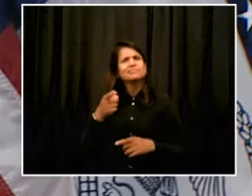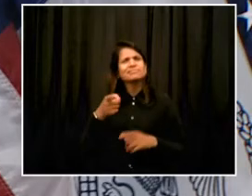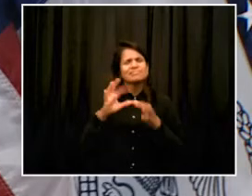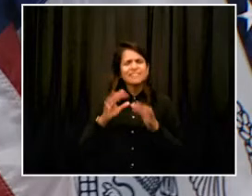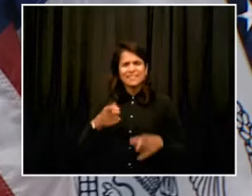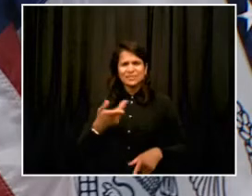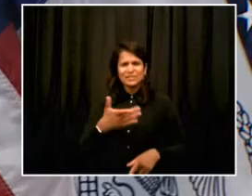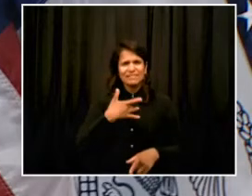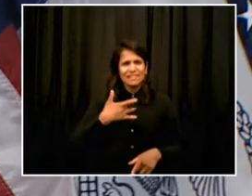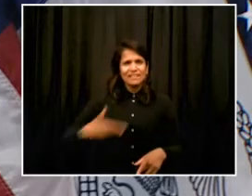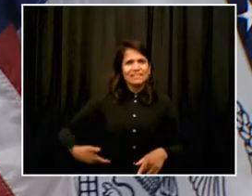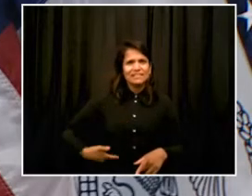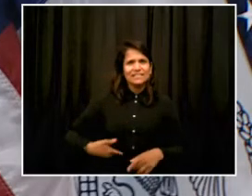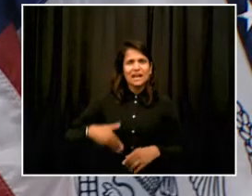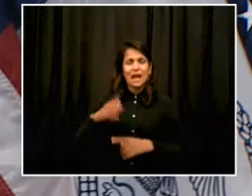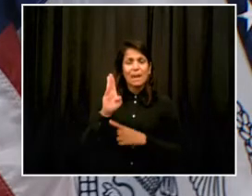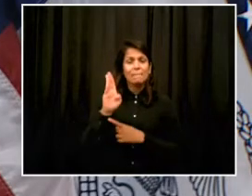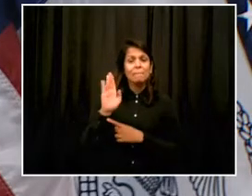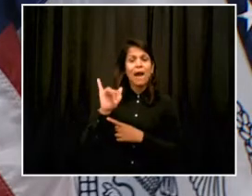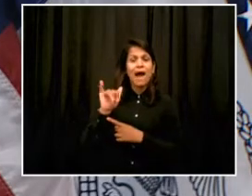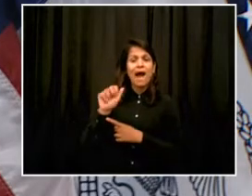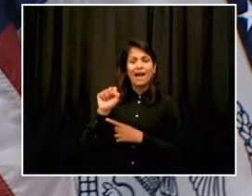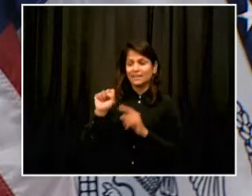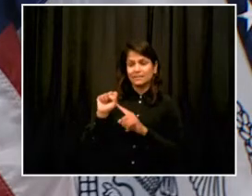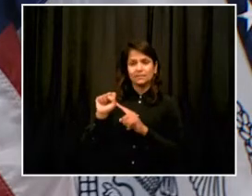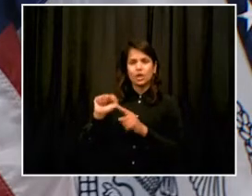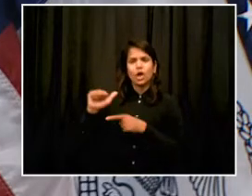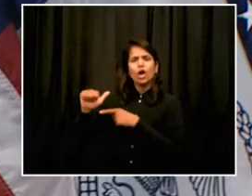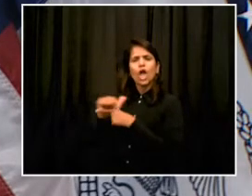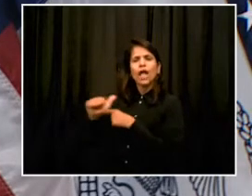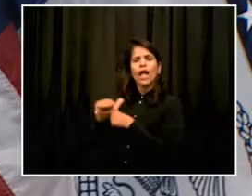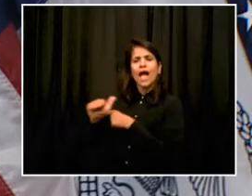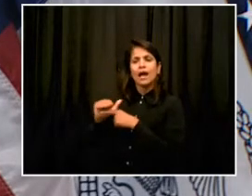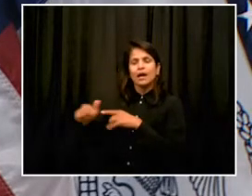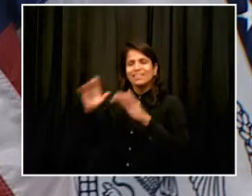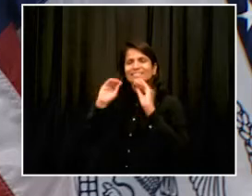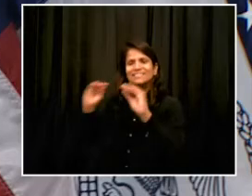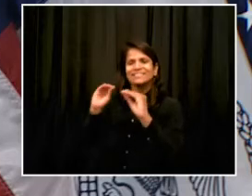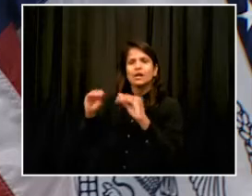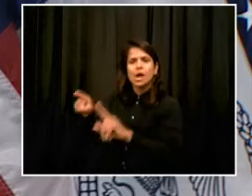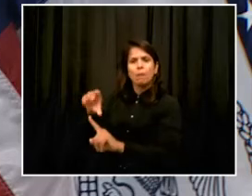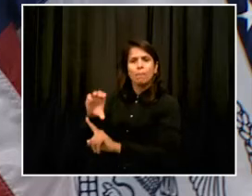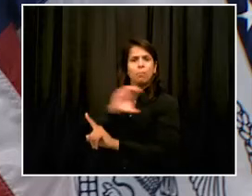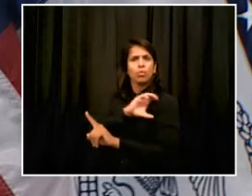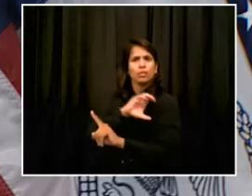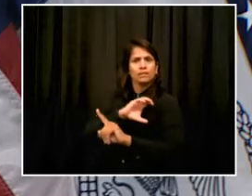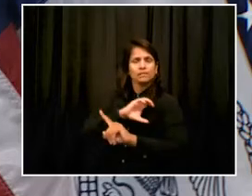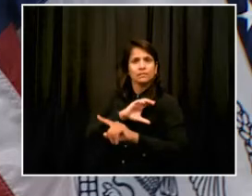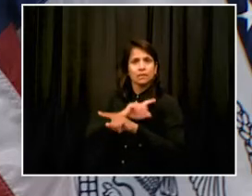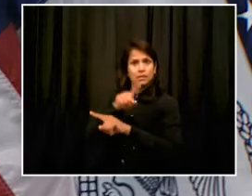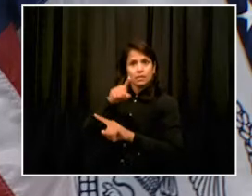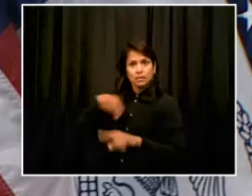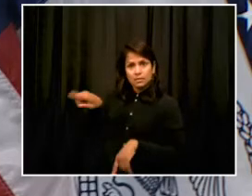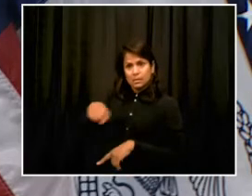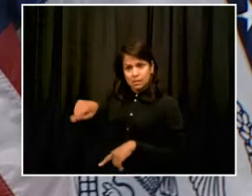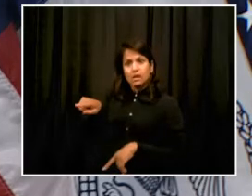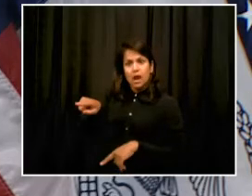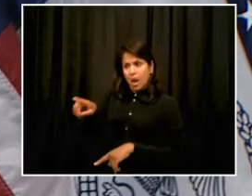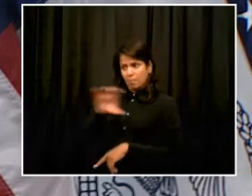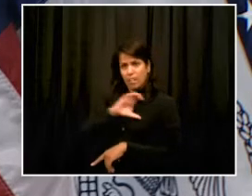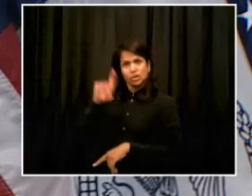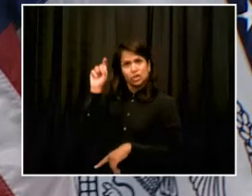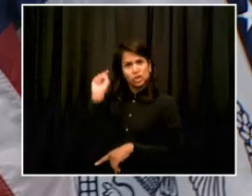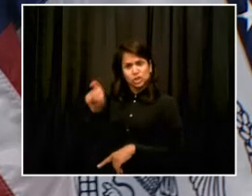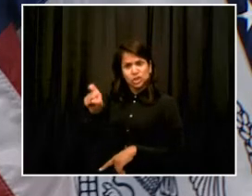wondering if you have done that same training, or your team at City Hall, to address your own implicit biases and to learn how, you know,